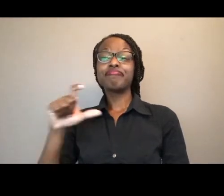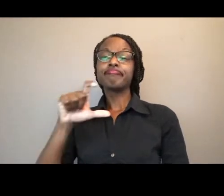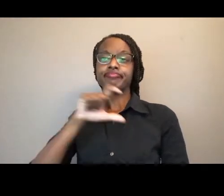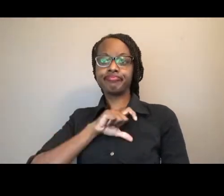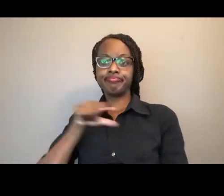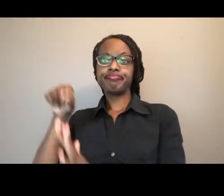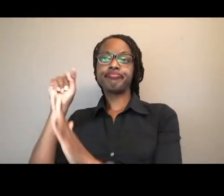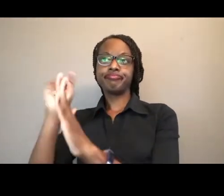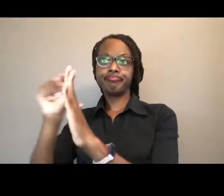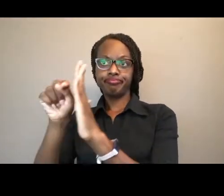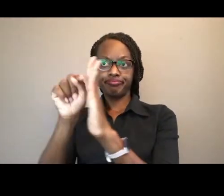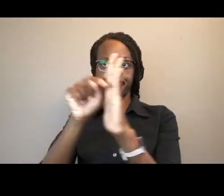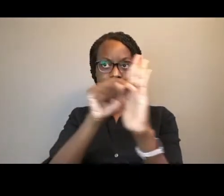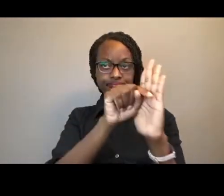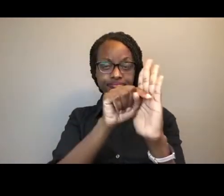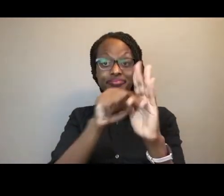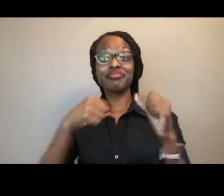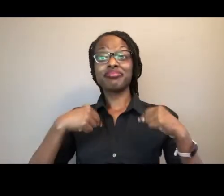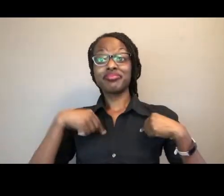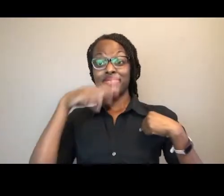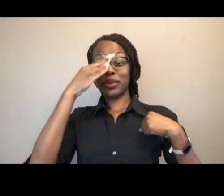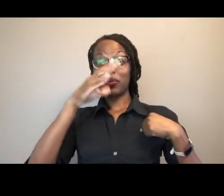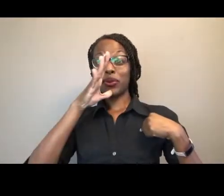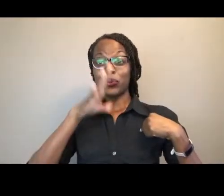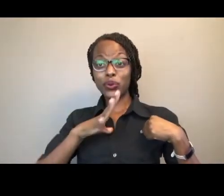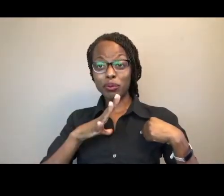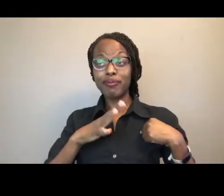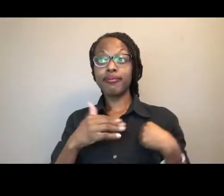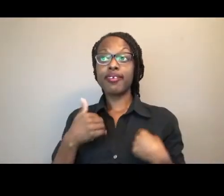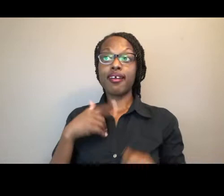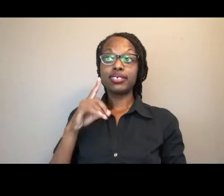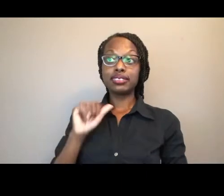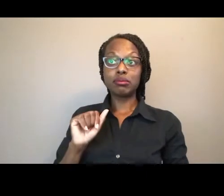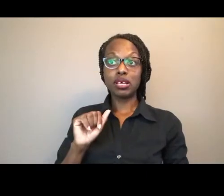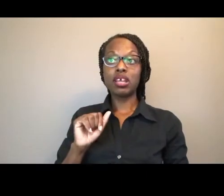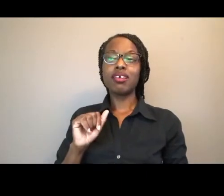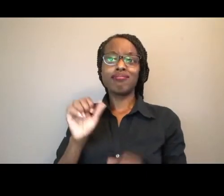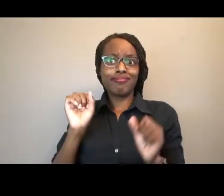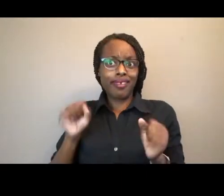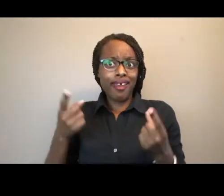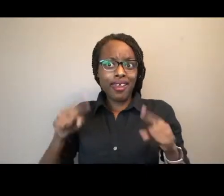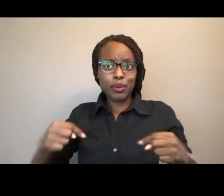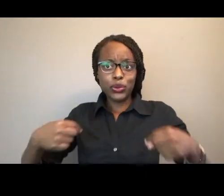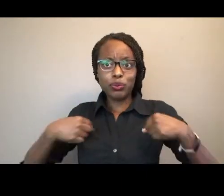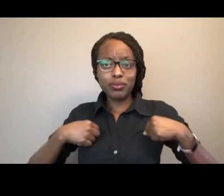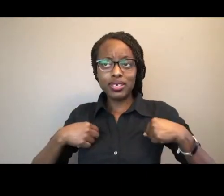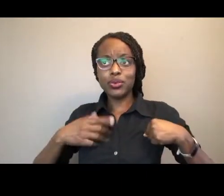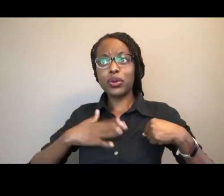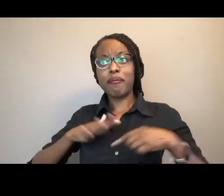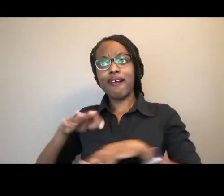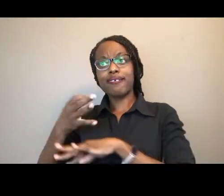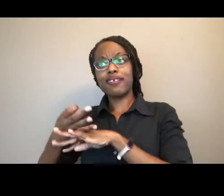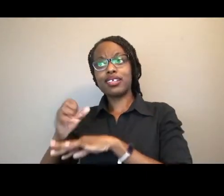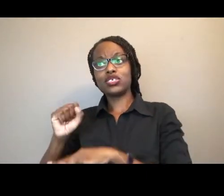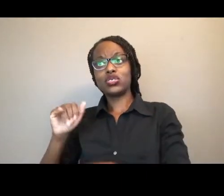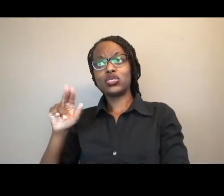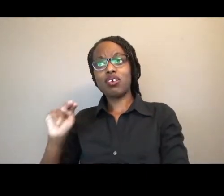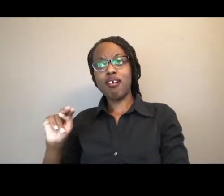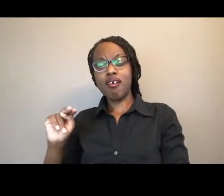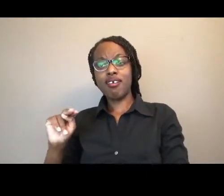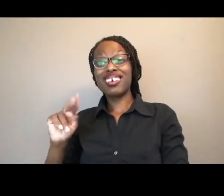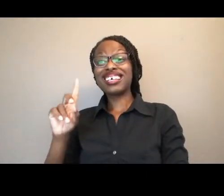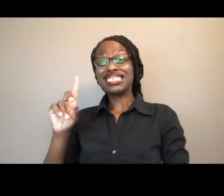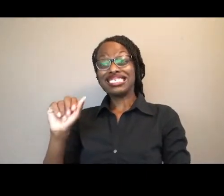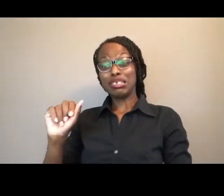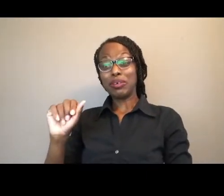Transit subway, for people with disabilities. I was involved in a group called Rise and Resist,